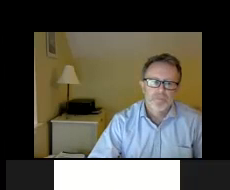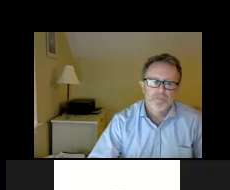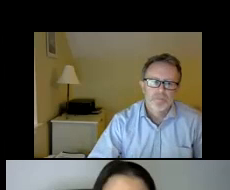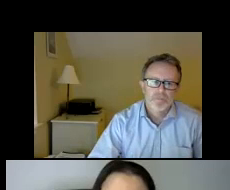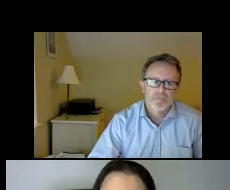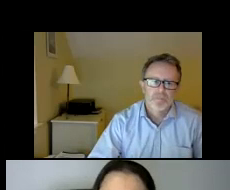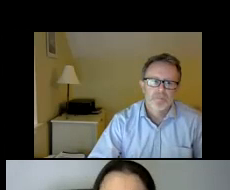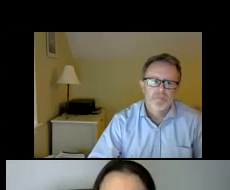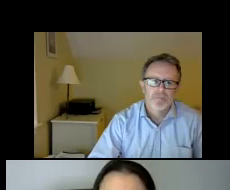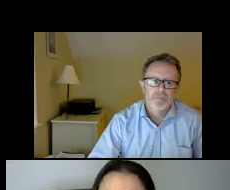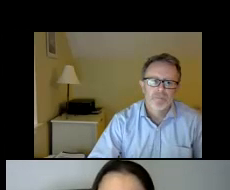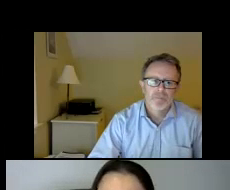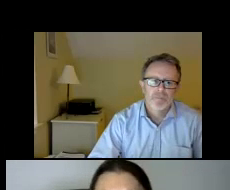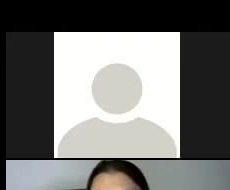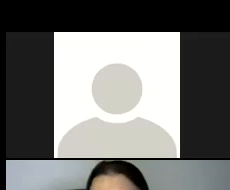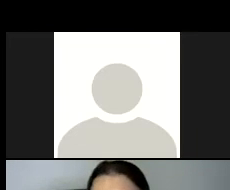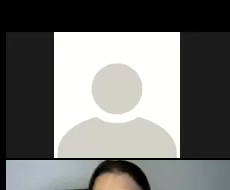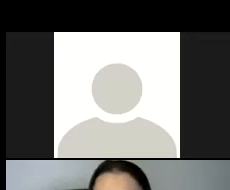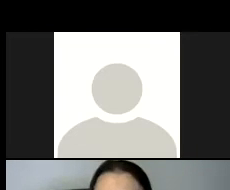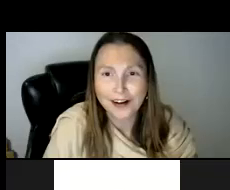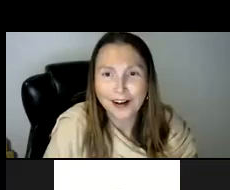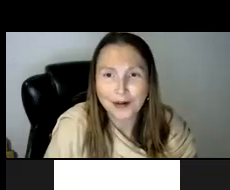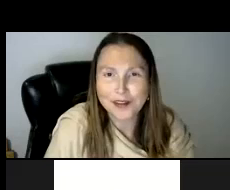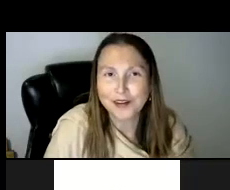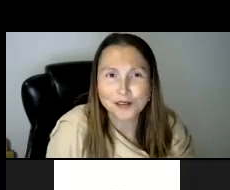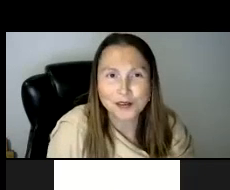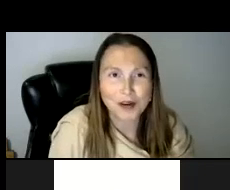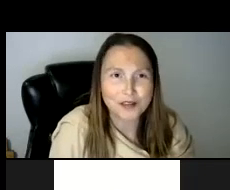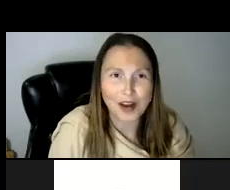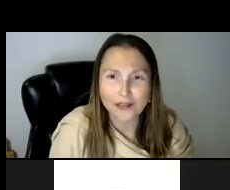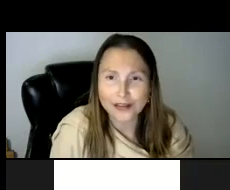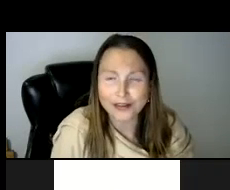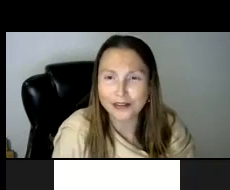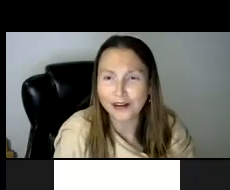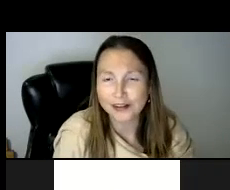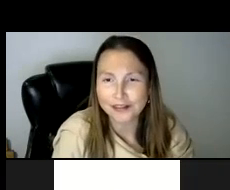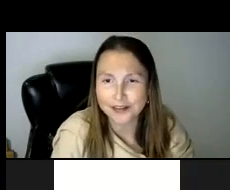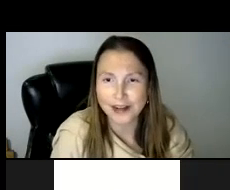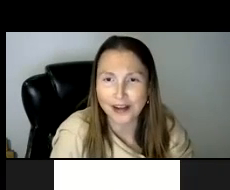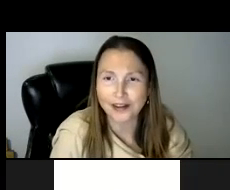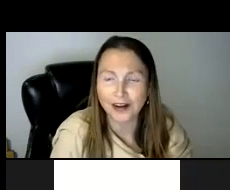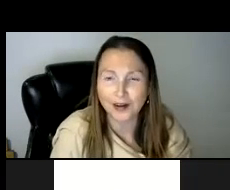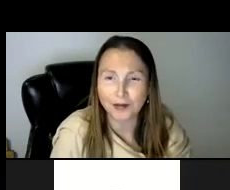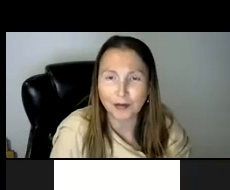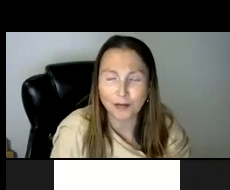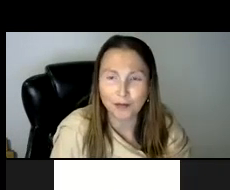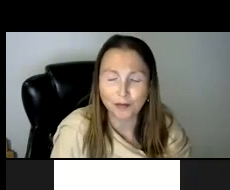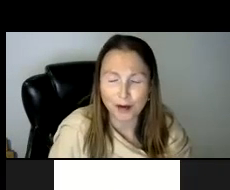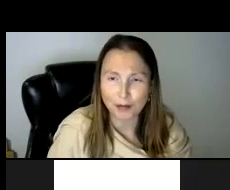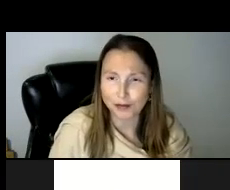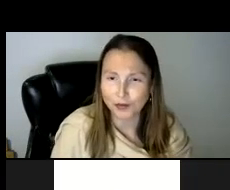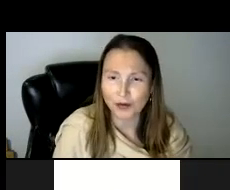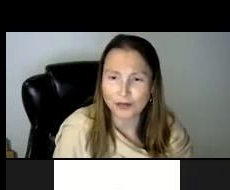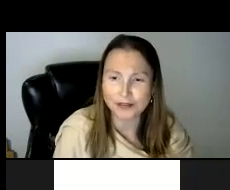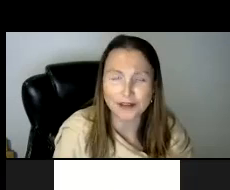Hello, good afternoon, everybody, or good evening. Thank you so much for having us today. We were